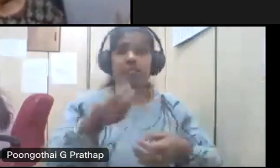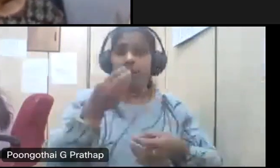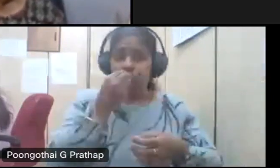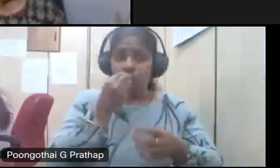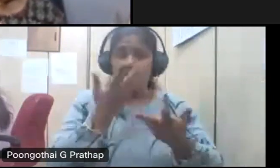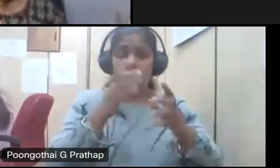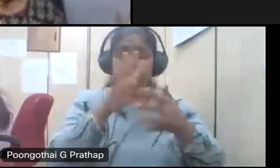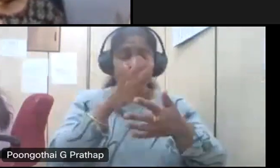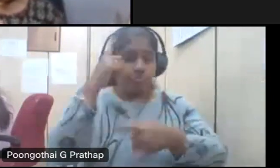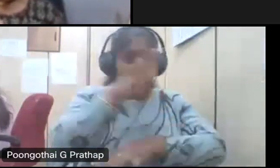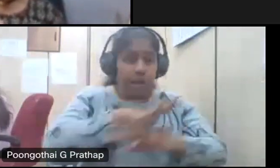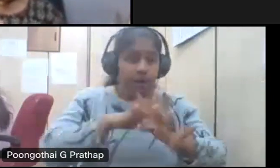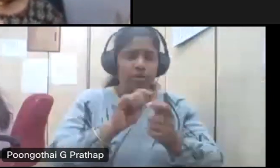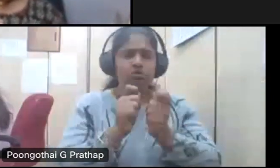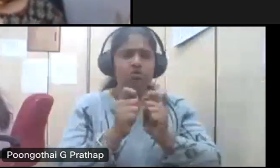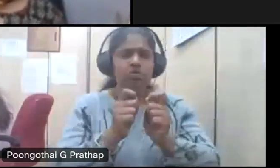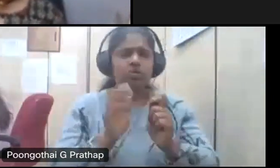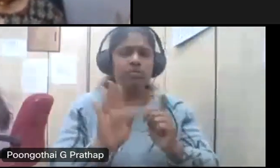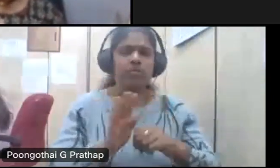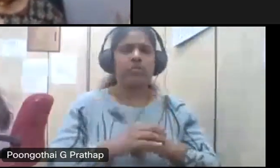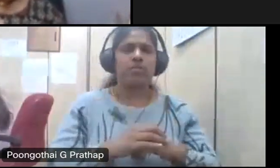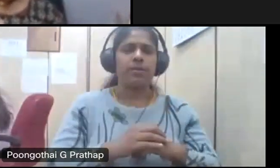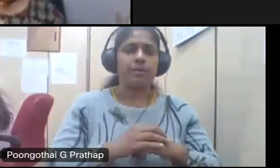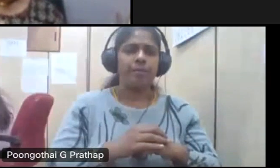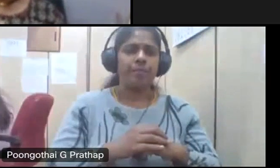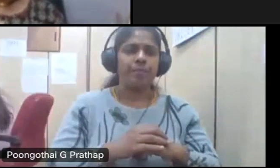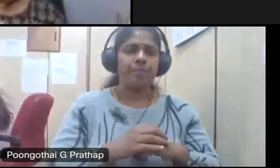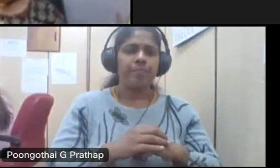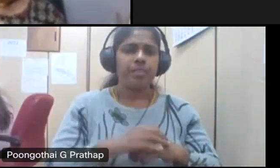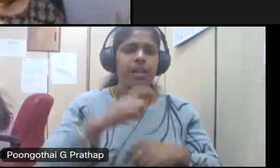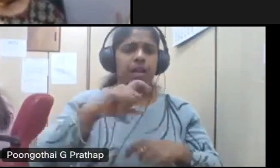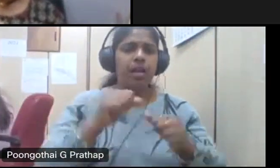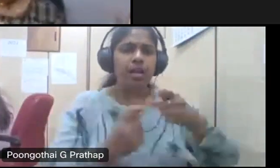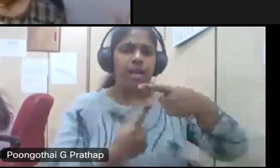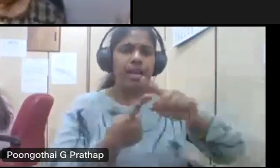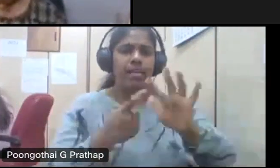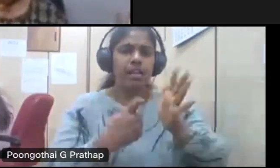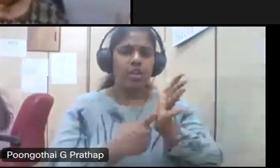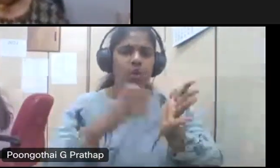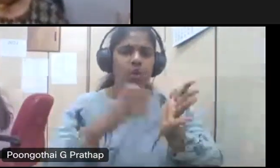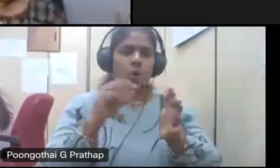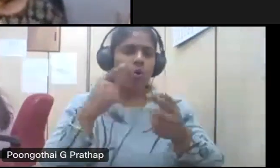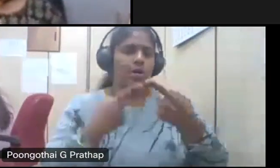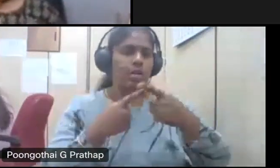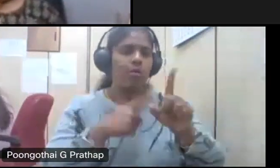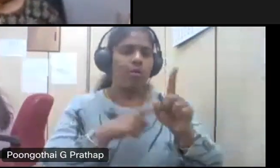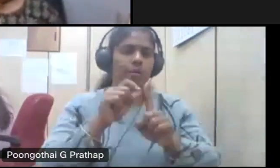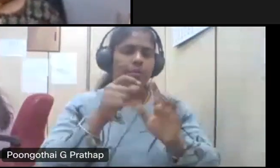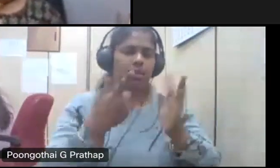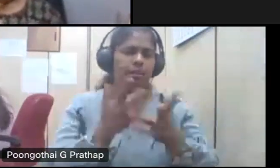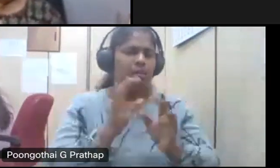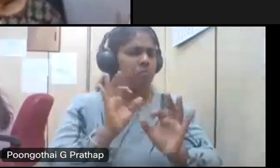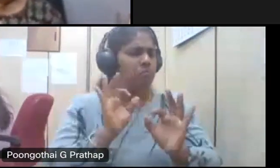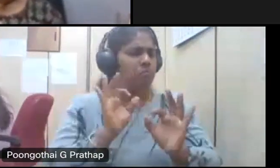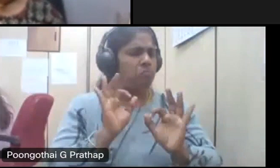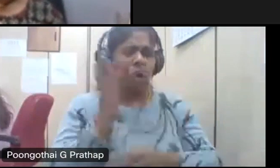the child may need certain medicines. Karyotyping has been beautifully explained by Dr. Suresh. So I will